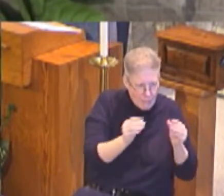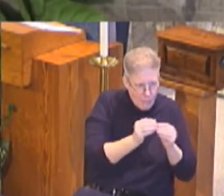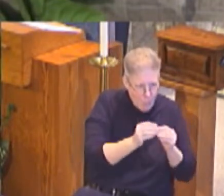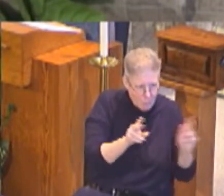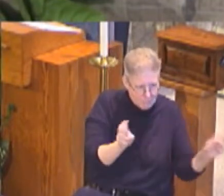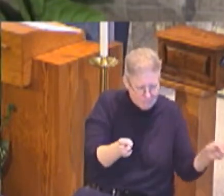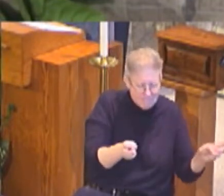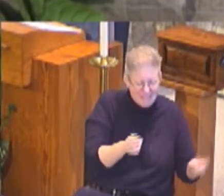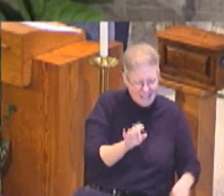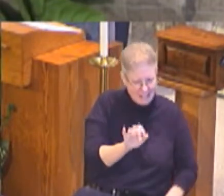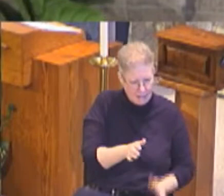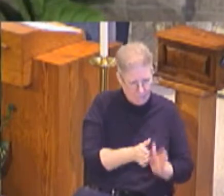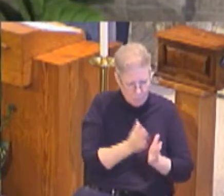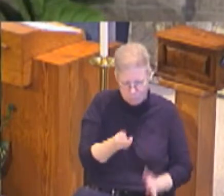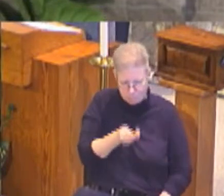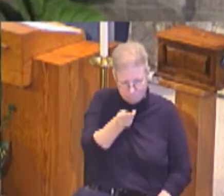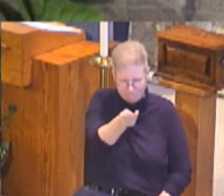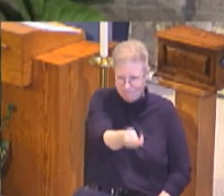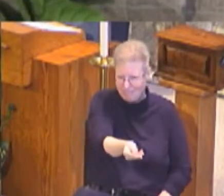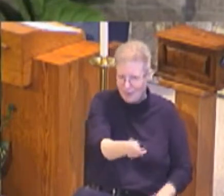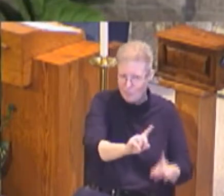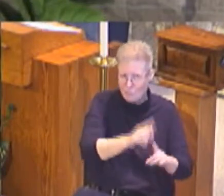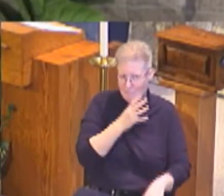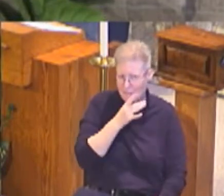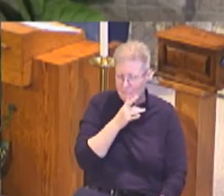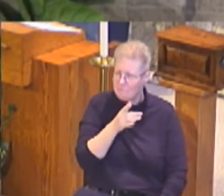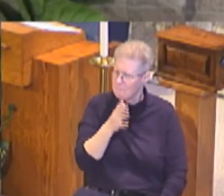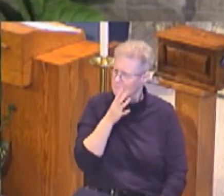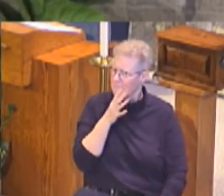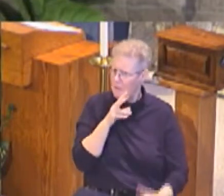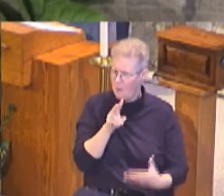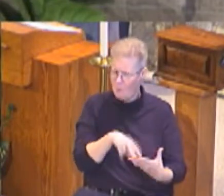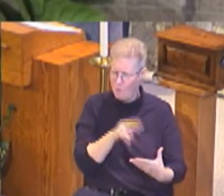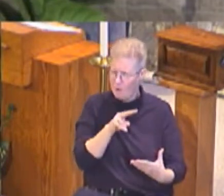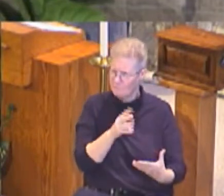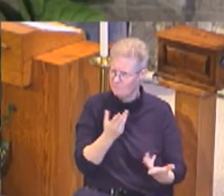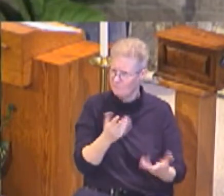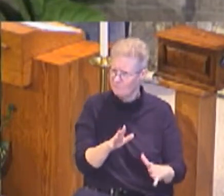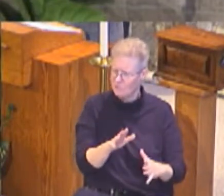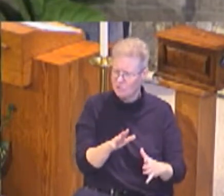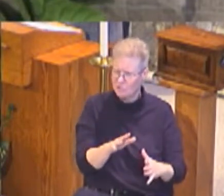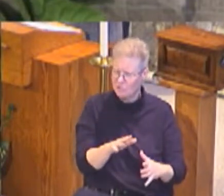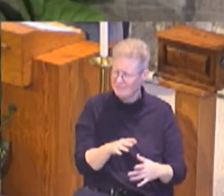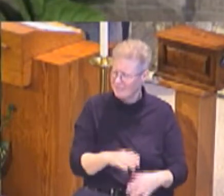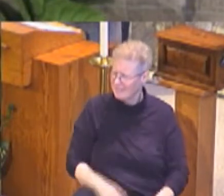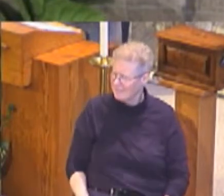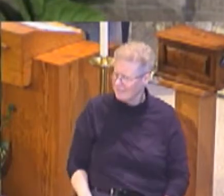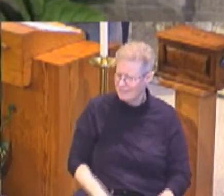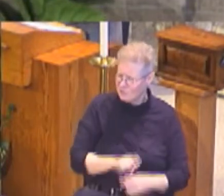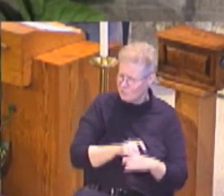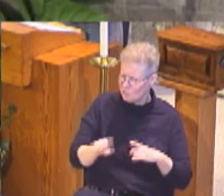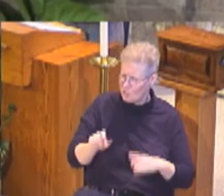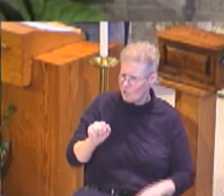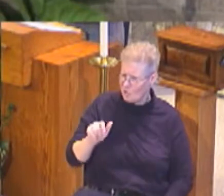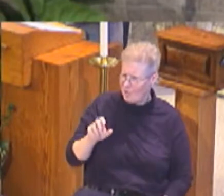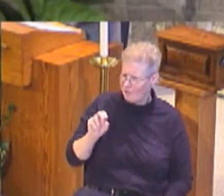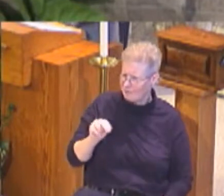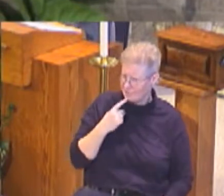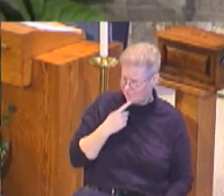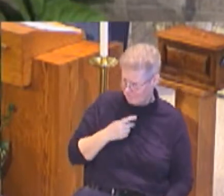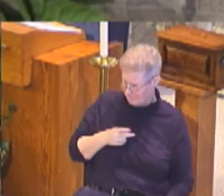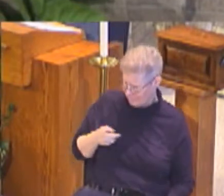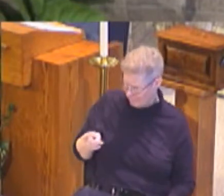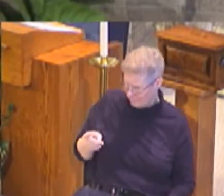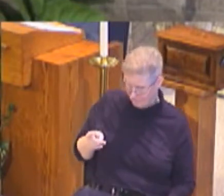mother. And after she read it, she called Alan and she said, Alan, did you actually